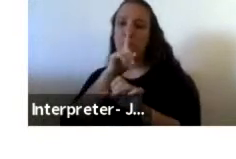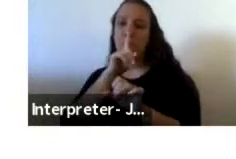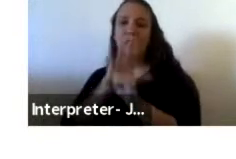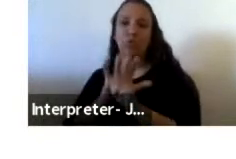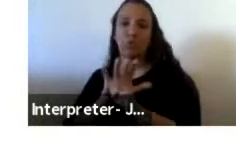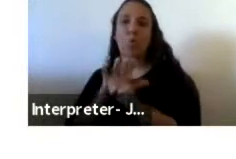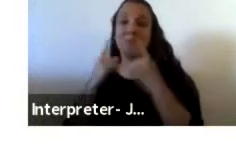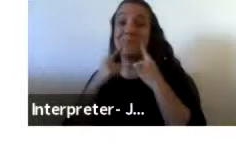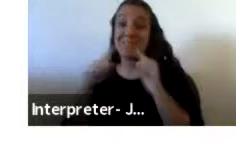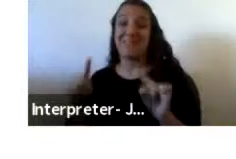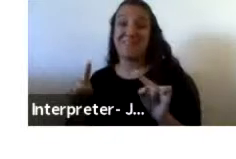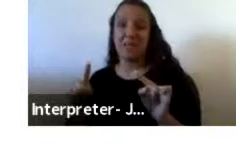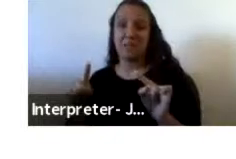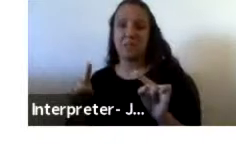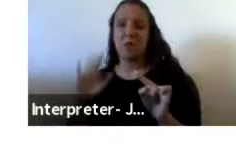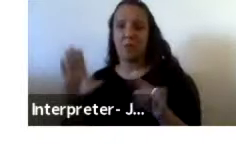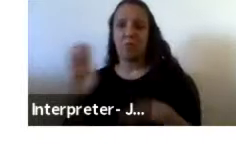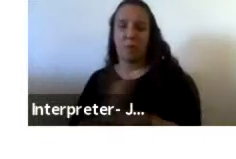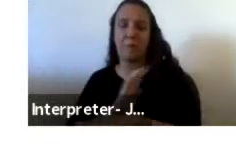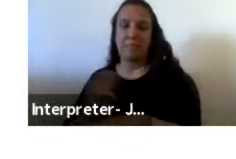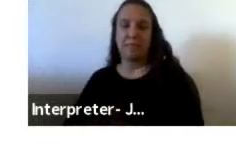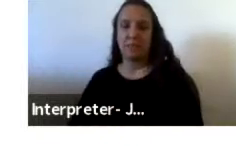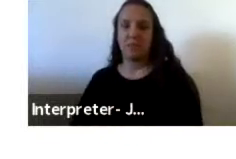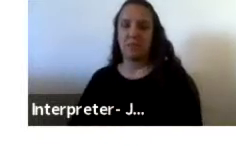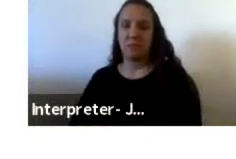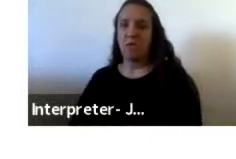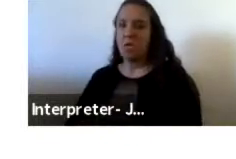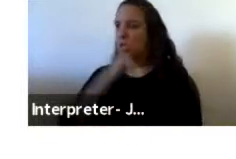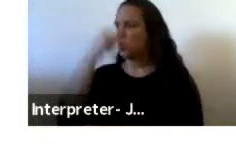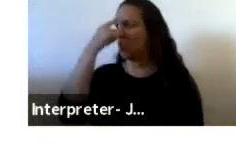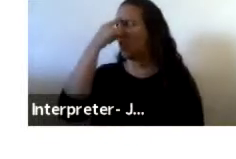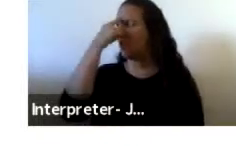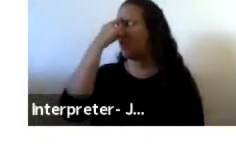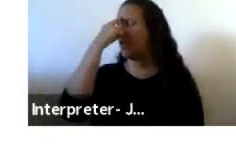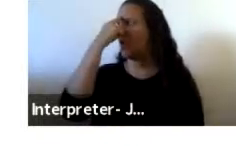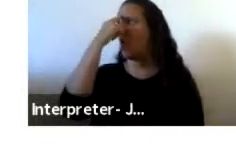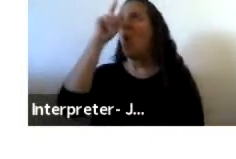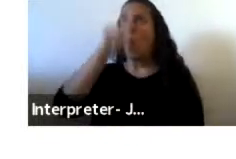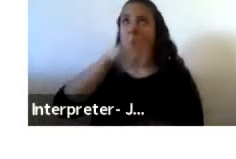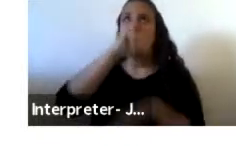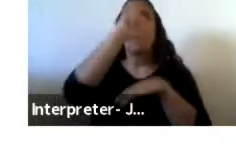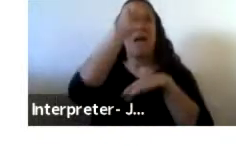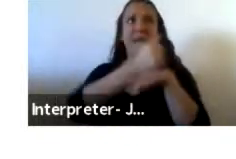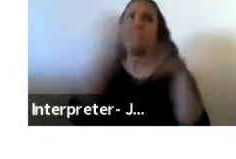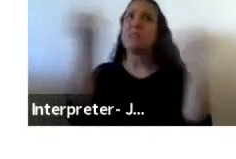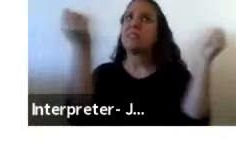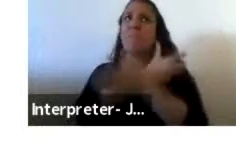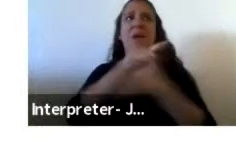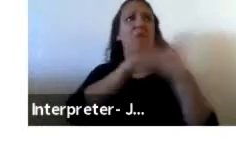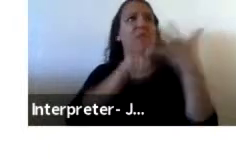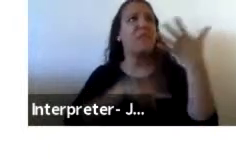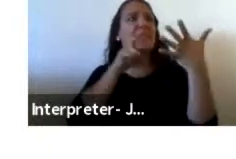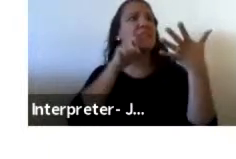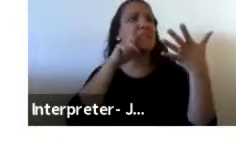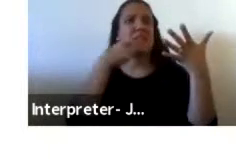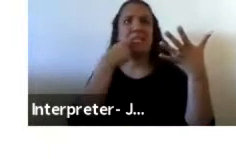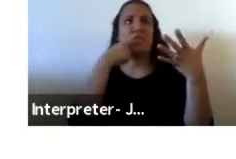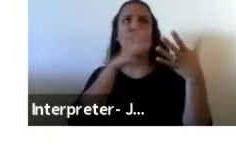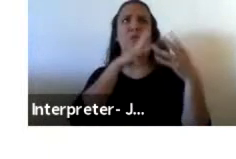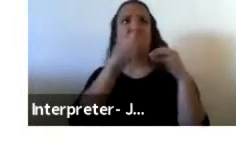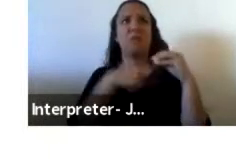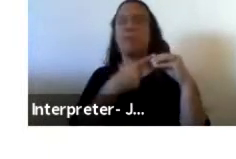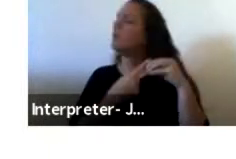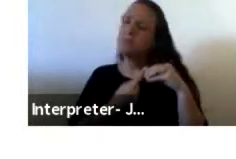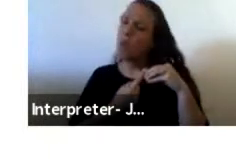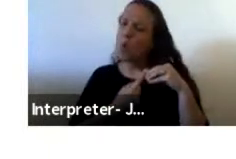Once again, don't overthink it. Don't come in and think you have to implement each and everything that we're talking about today. This is more so doing